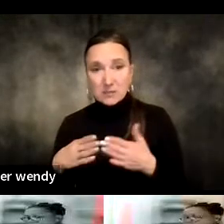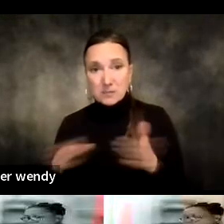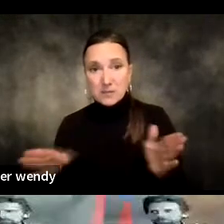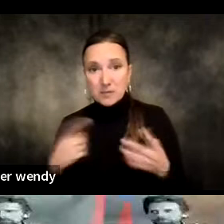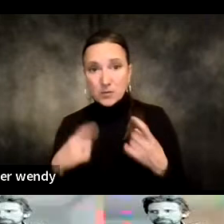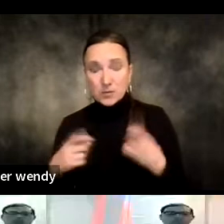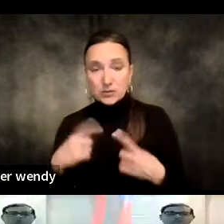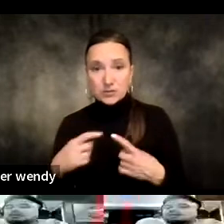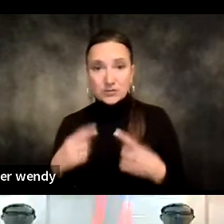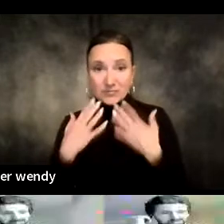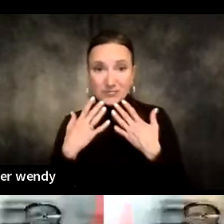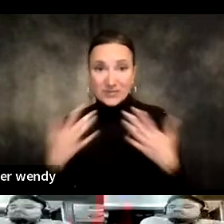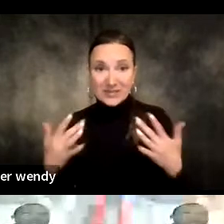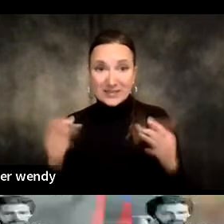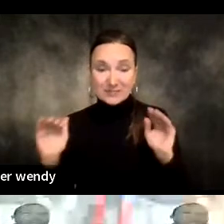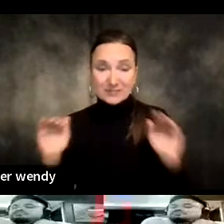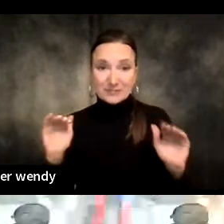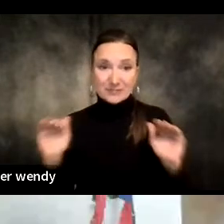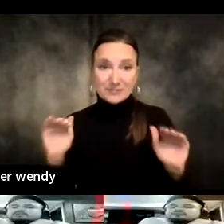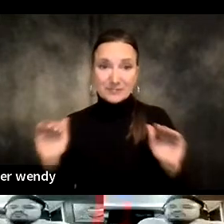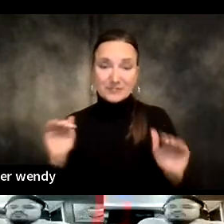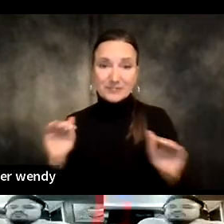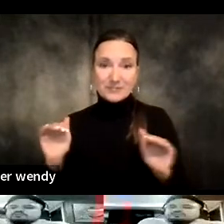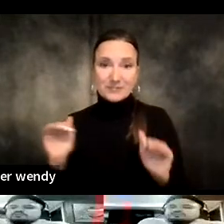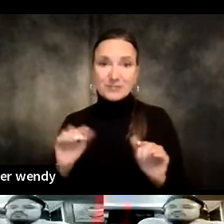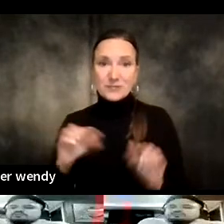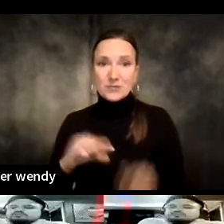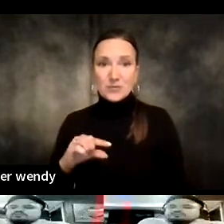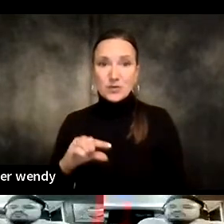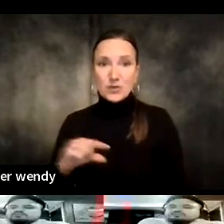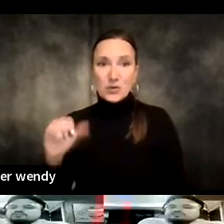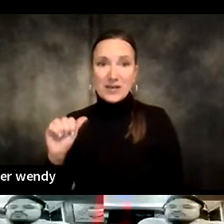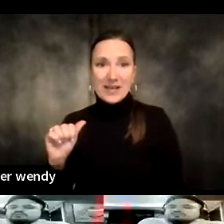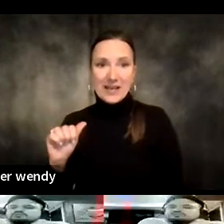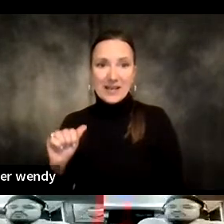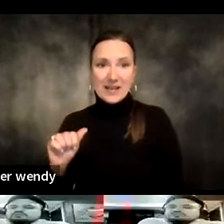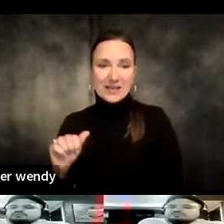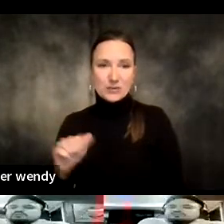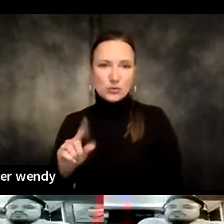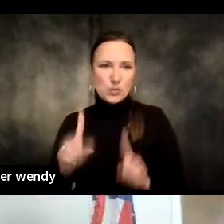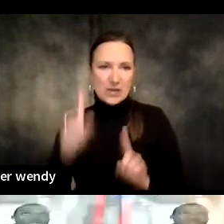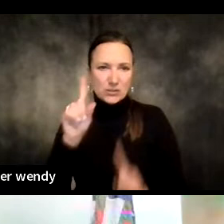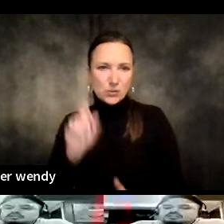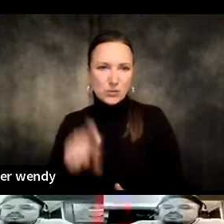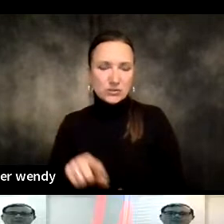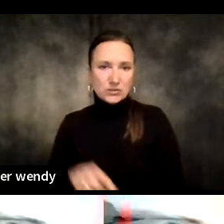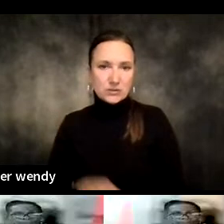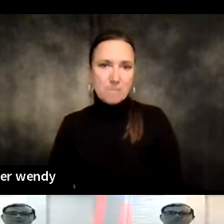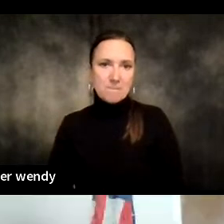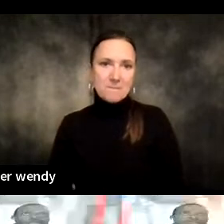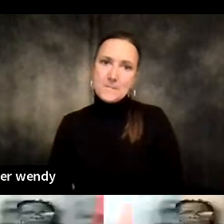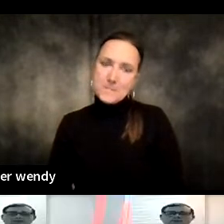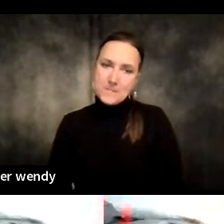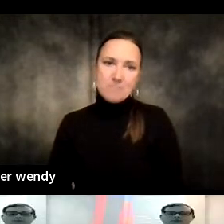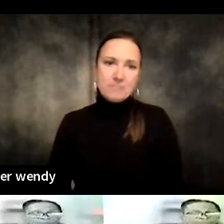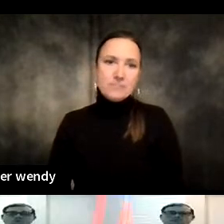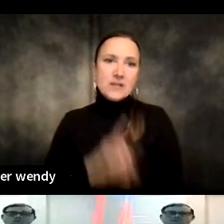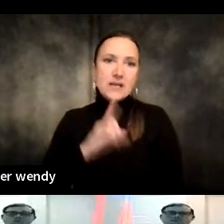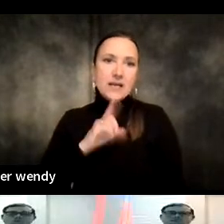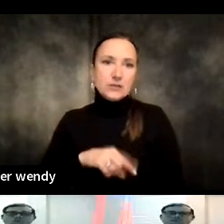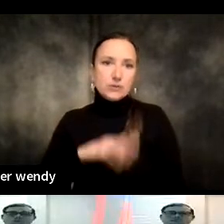Friendly reminder to the public to use the Q&A feature to drop your question so we can go ahead and answer that